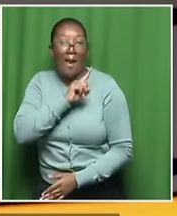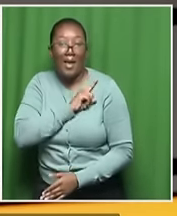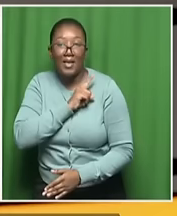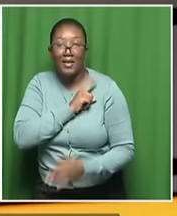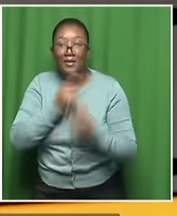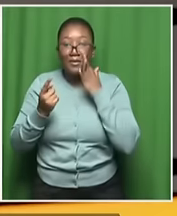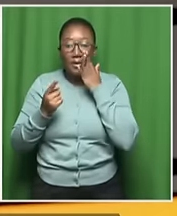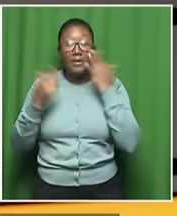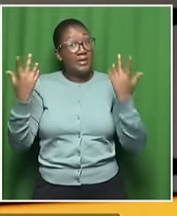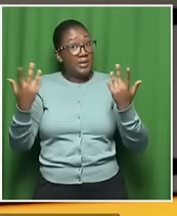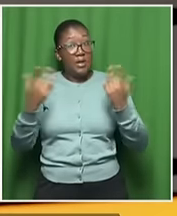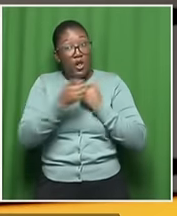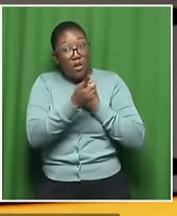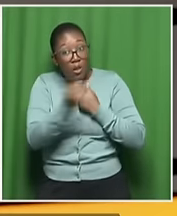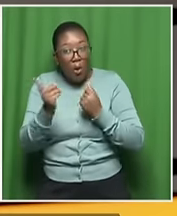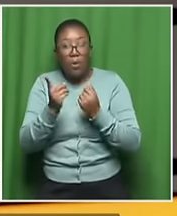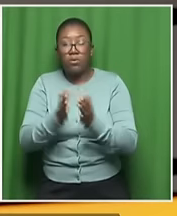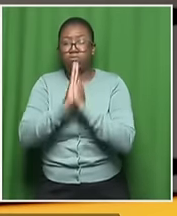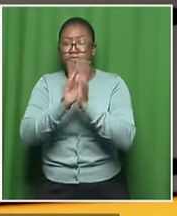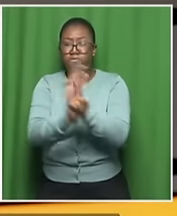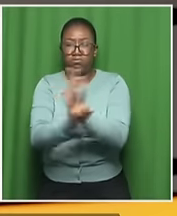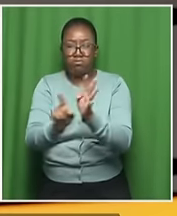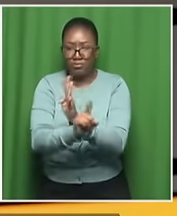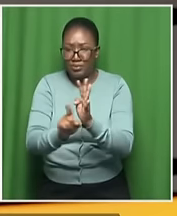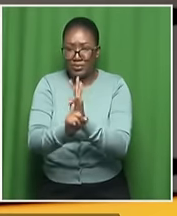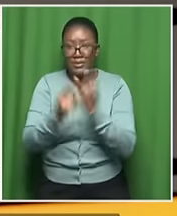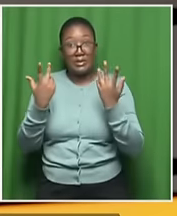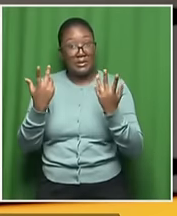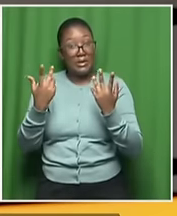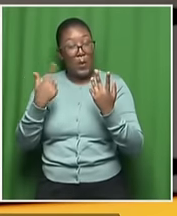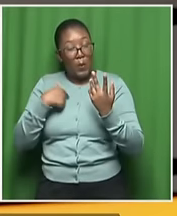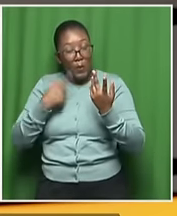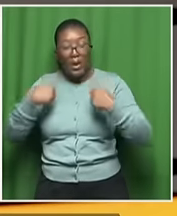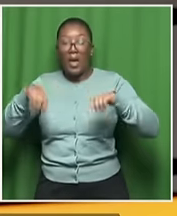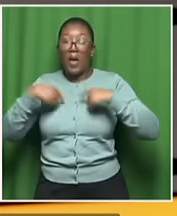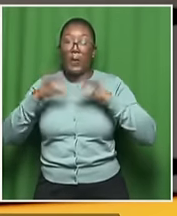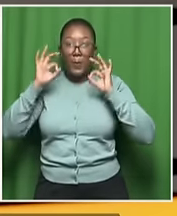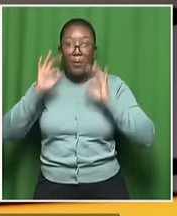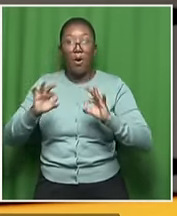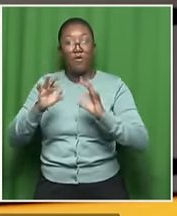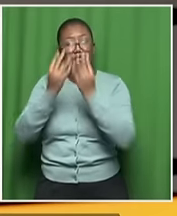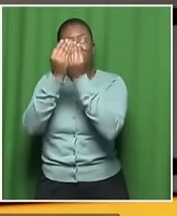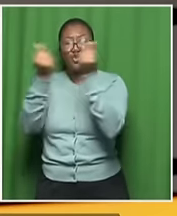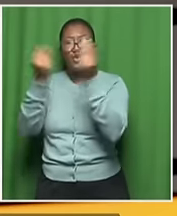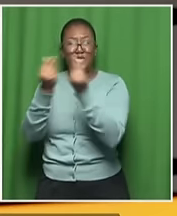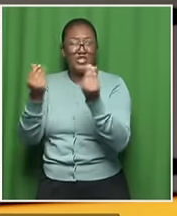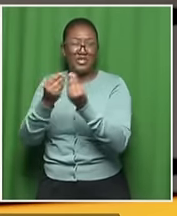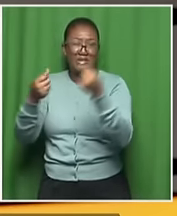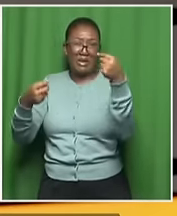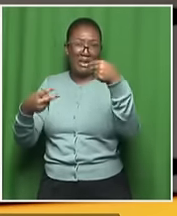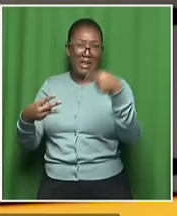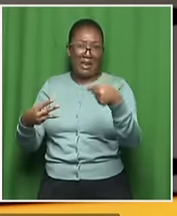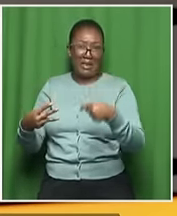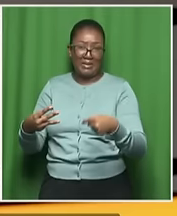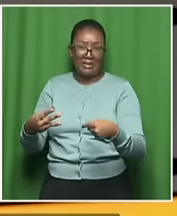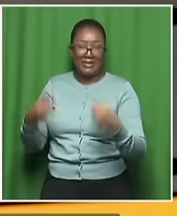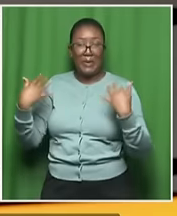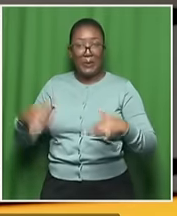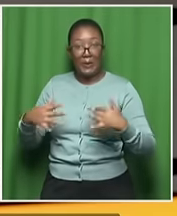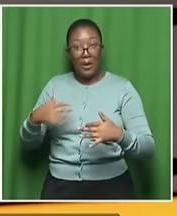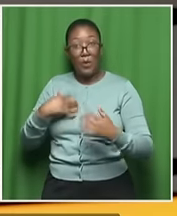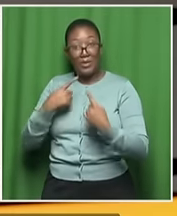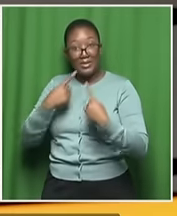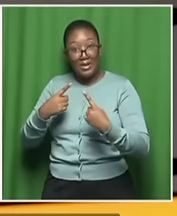for the Freedom Front Plus because we have workable solutions. And we say that we must rebuild